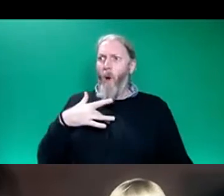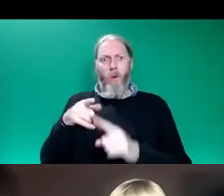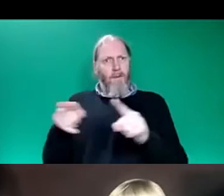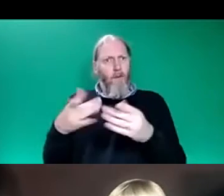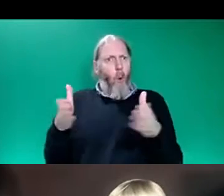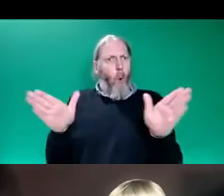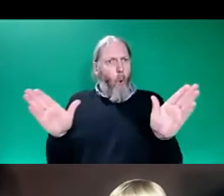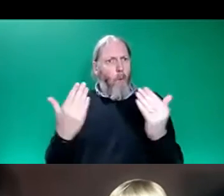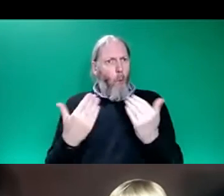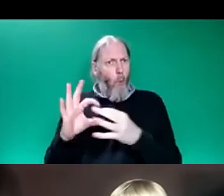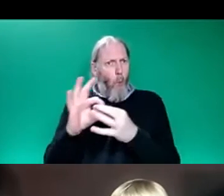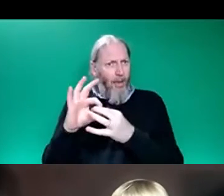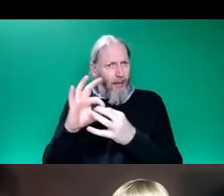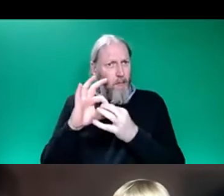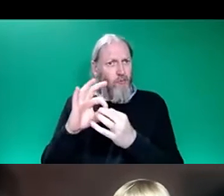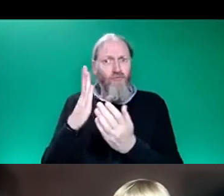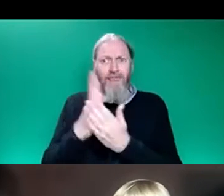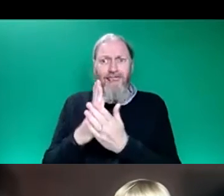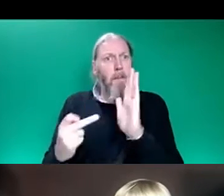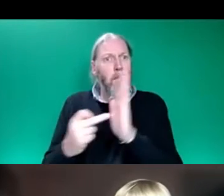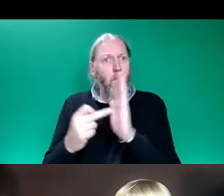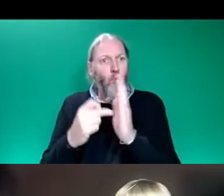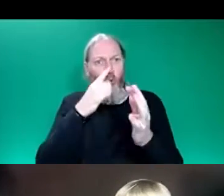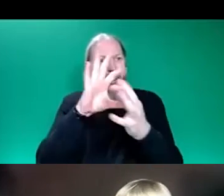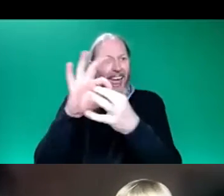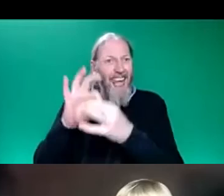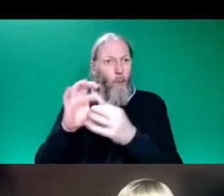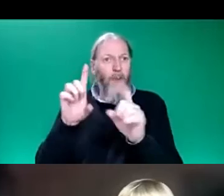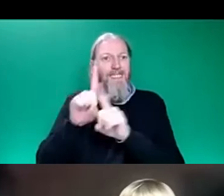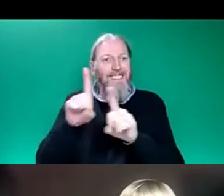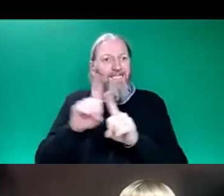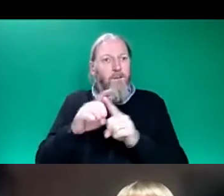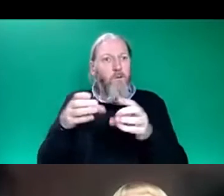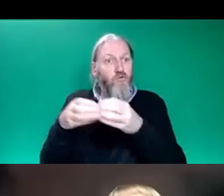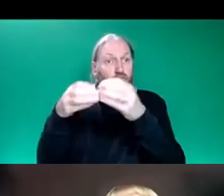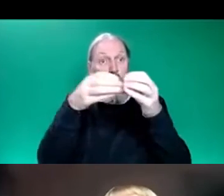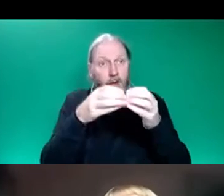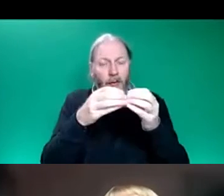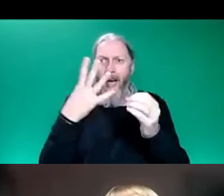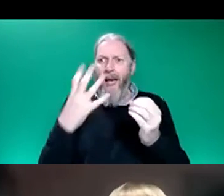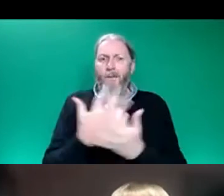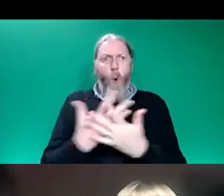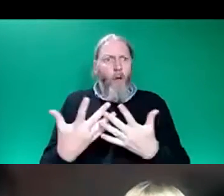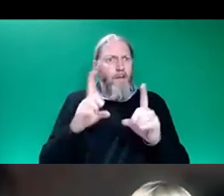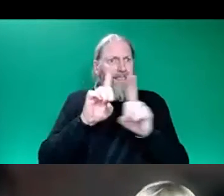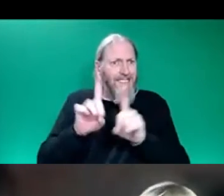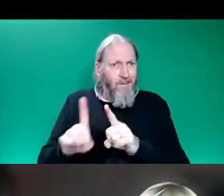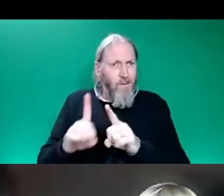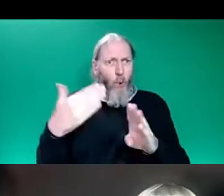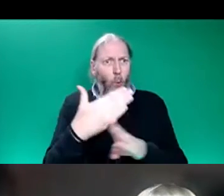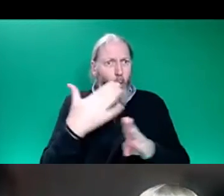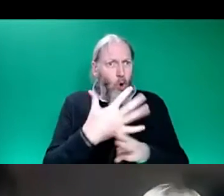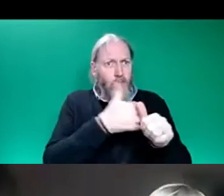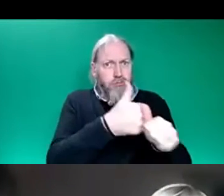with organisations delivering a whole wealth of really important voice and influence work across the city. The work around gender, sexuality